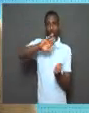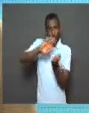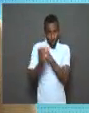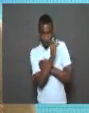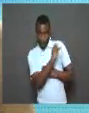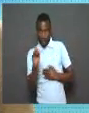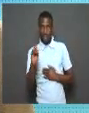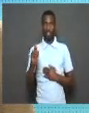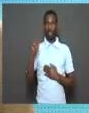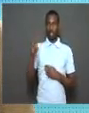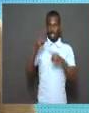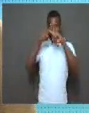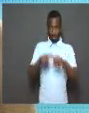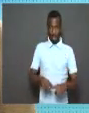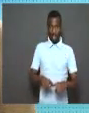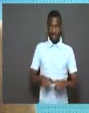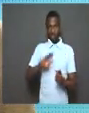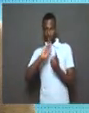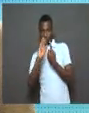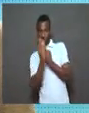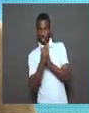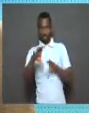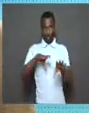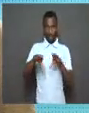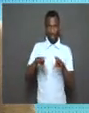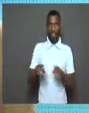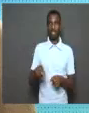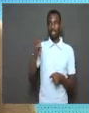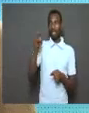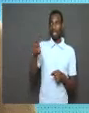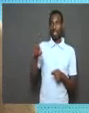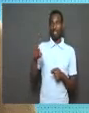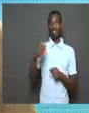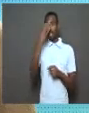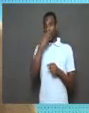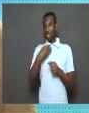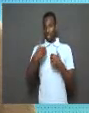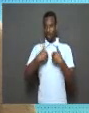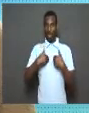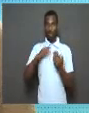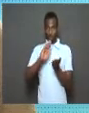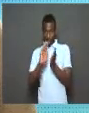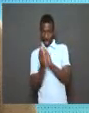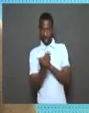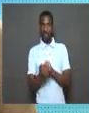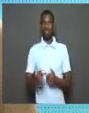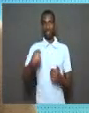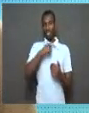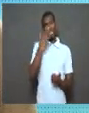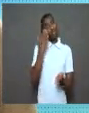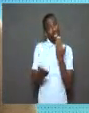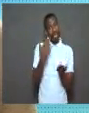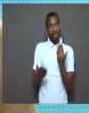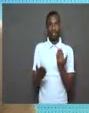However, depending on the conditions under which heating occurs, we